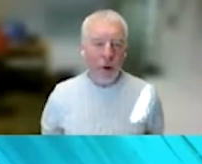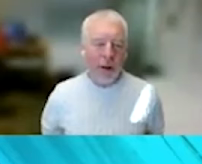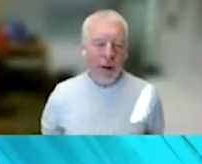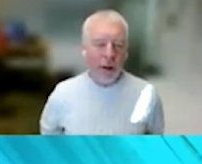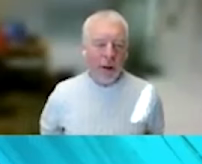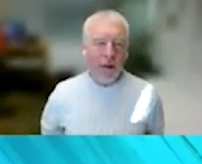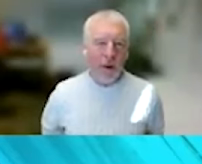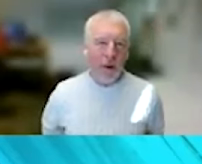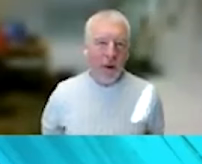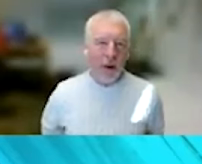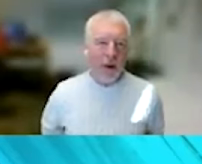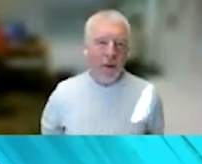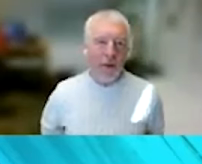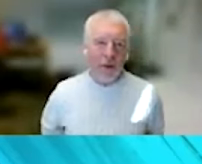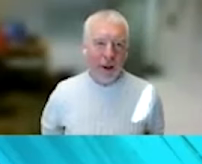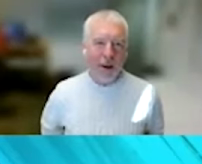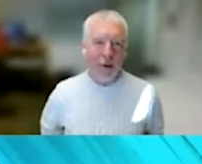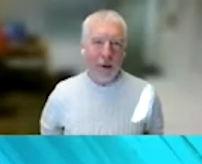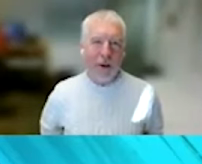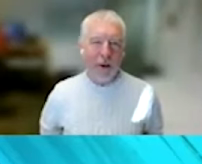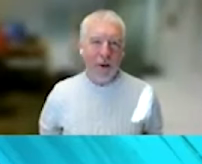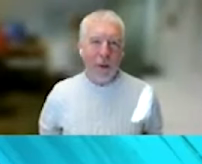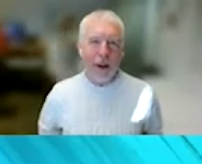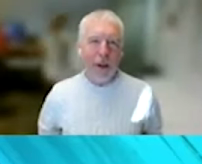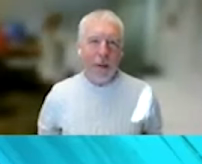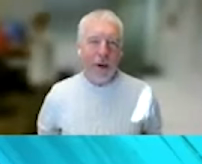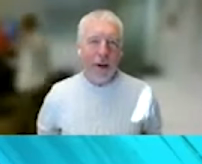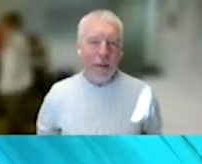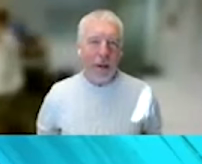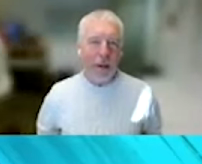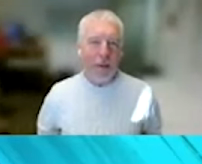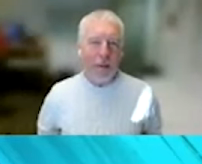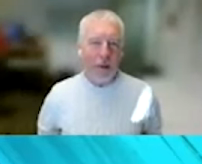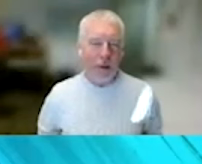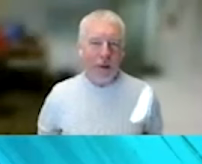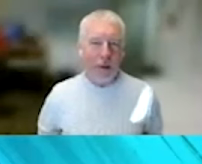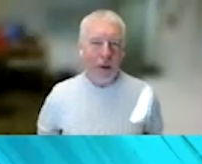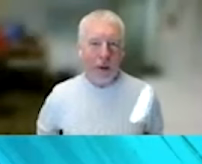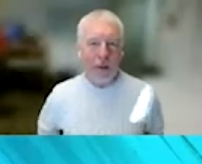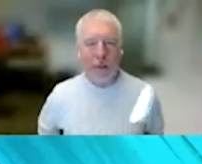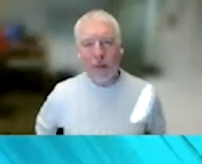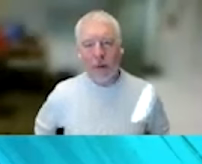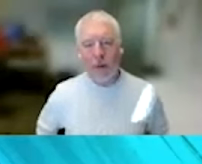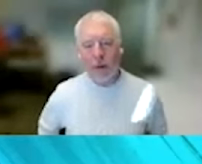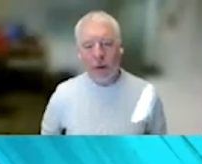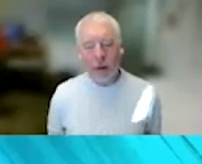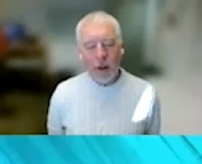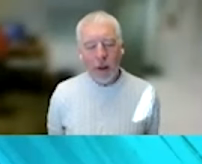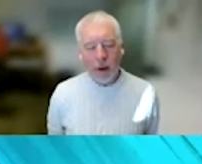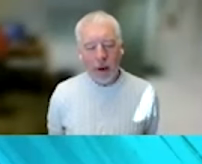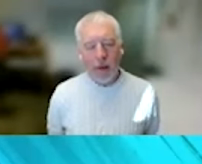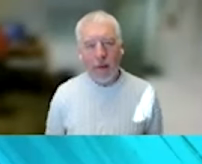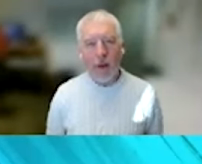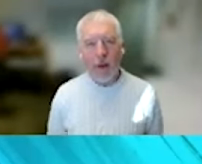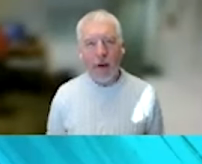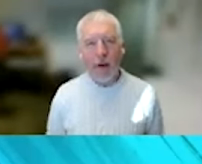just to give a quick intro, universal design comes from architecture and planning about making spaces accessible and has some principles